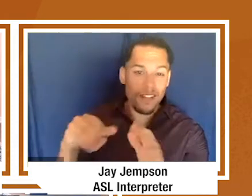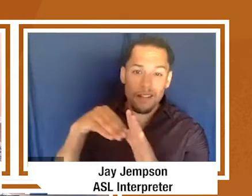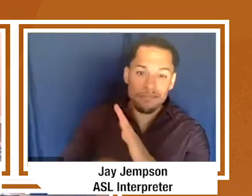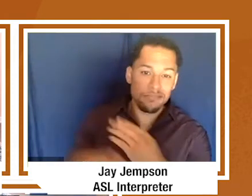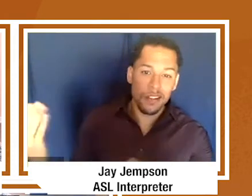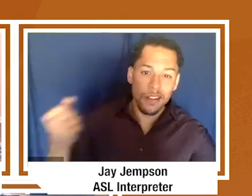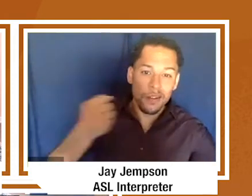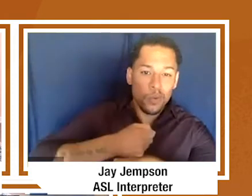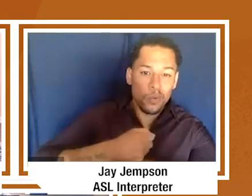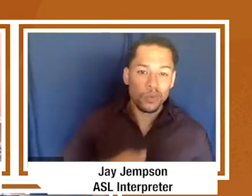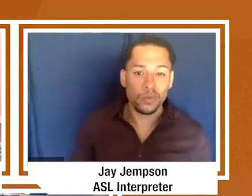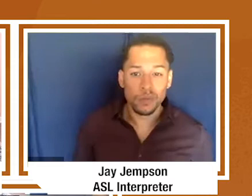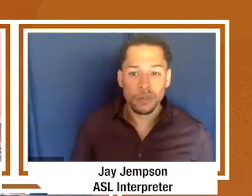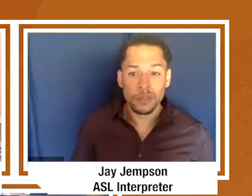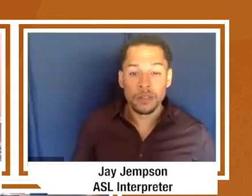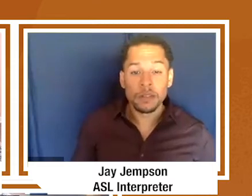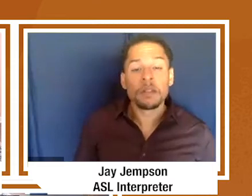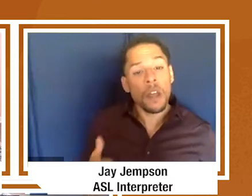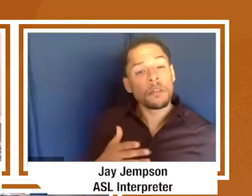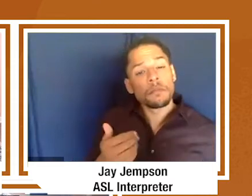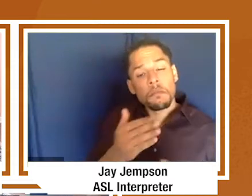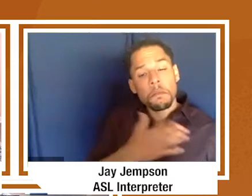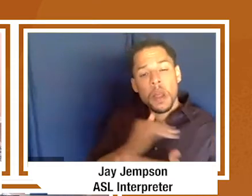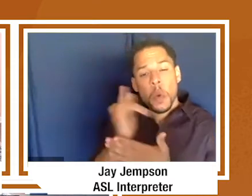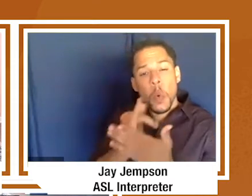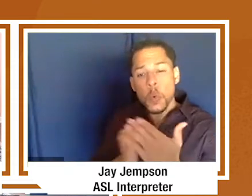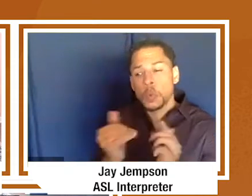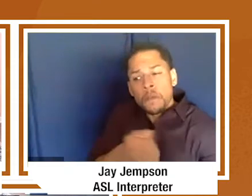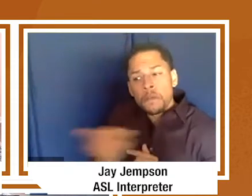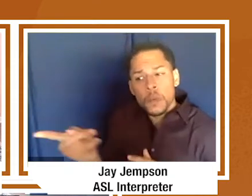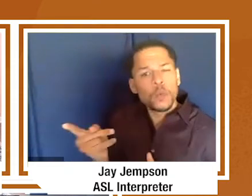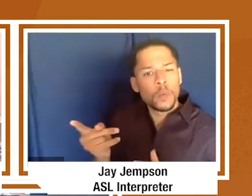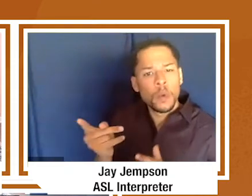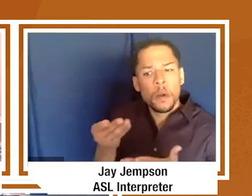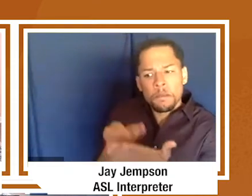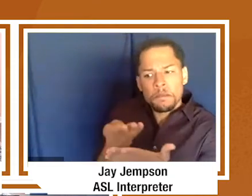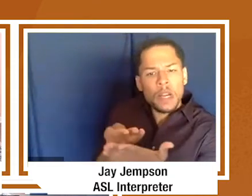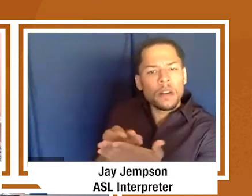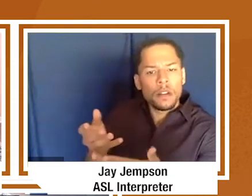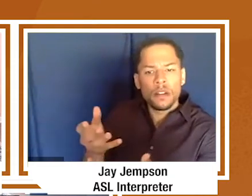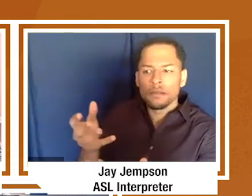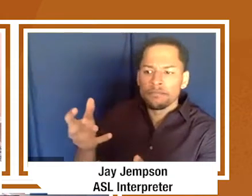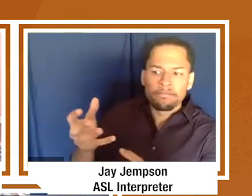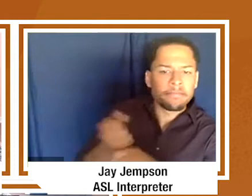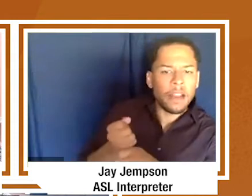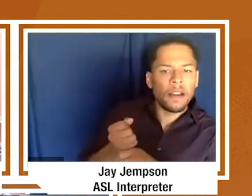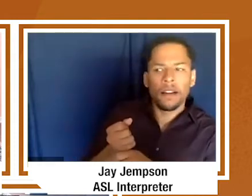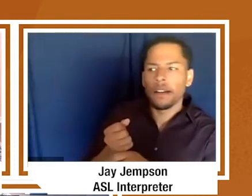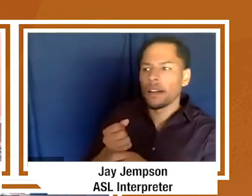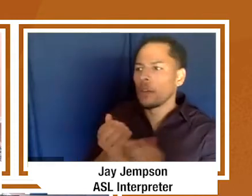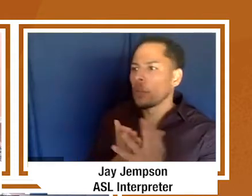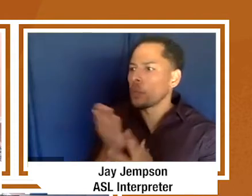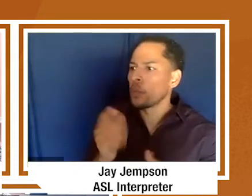So some of them have received some money through NEA grants, through